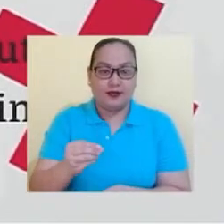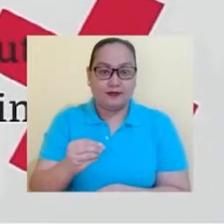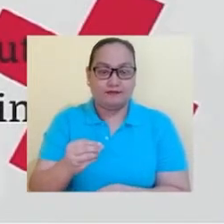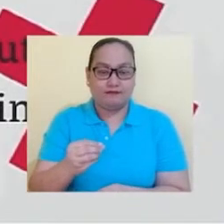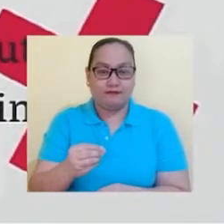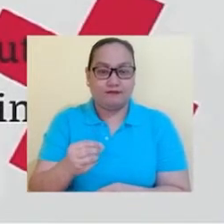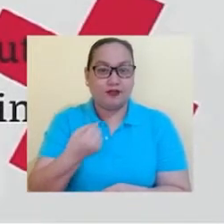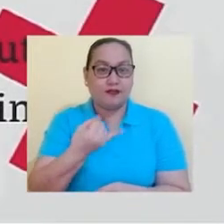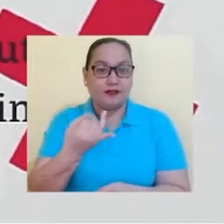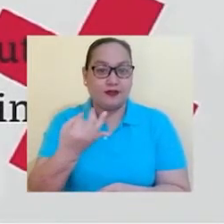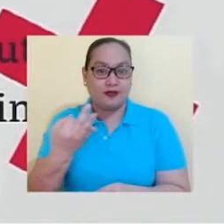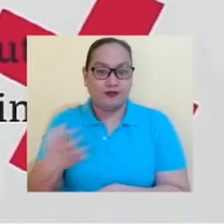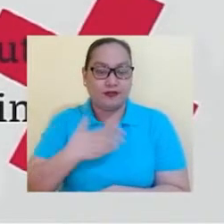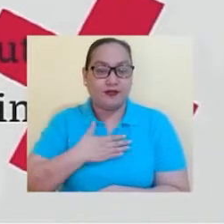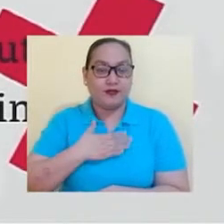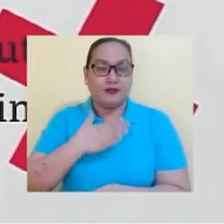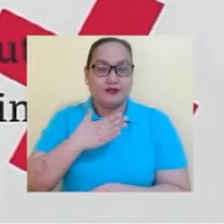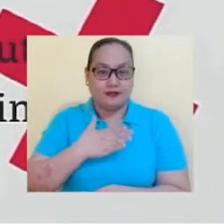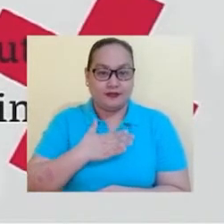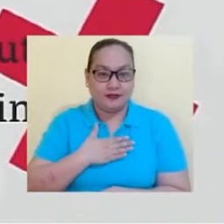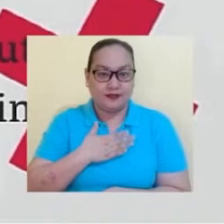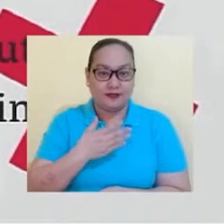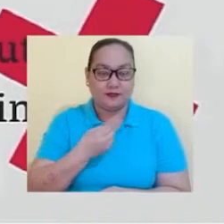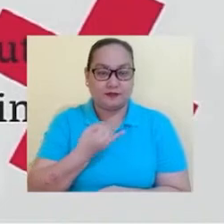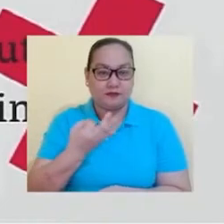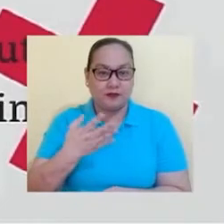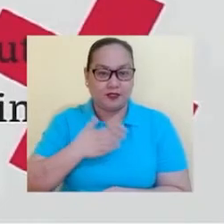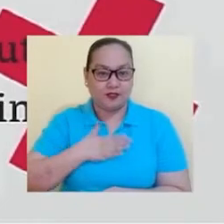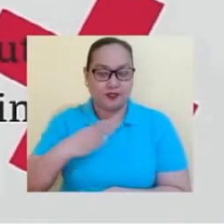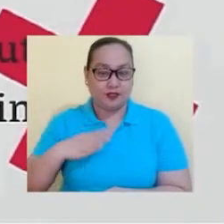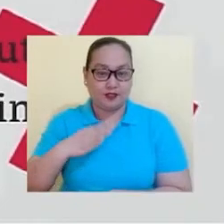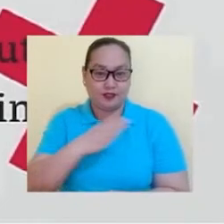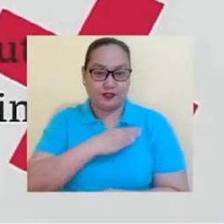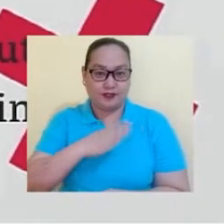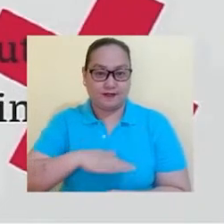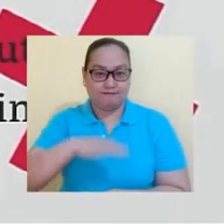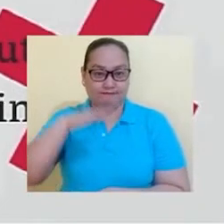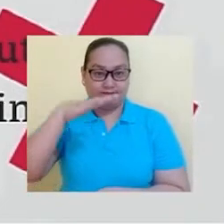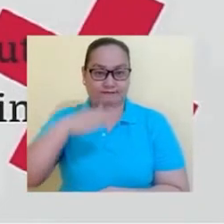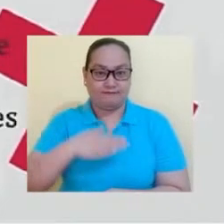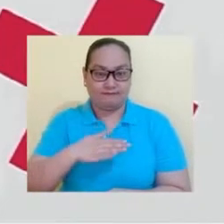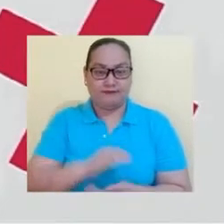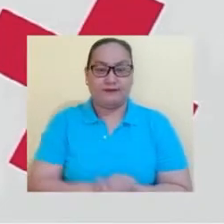for 1 minute by counting how many times the chest rises.